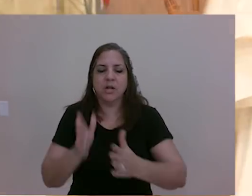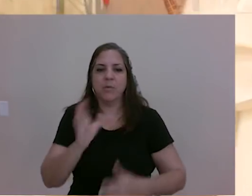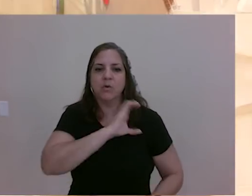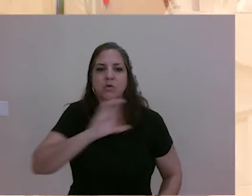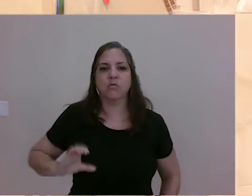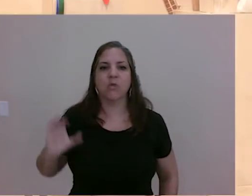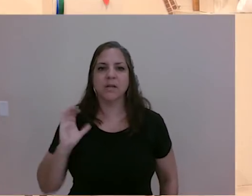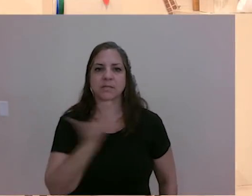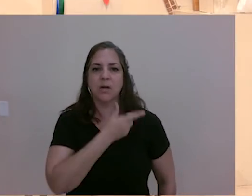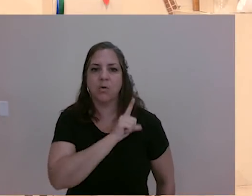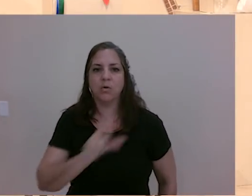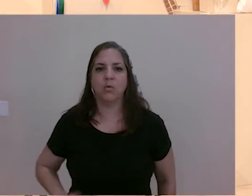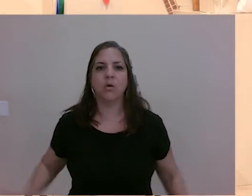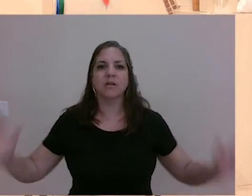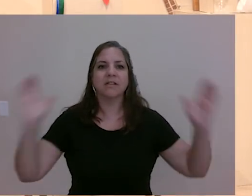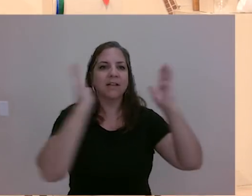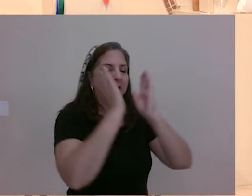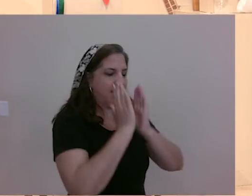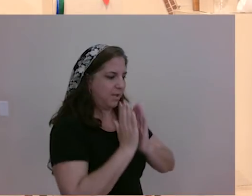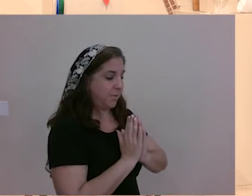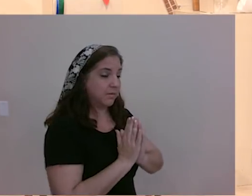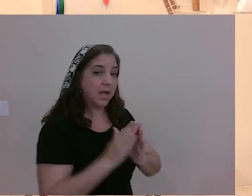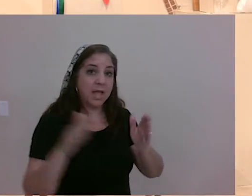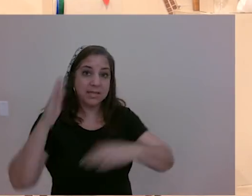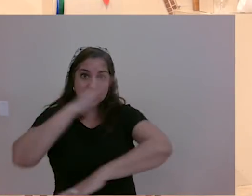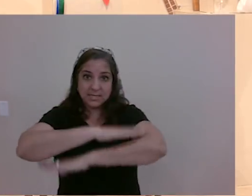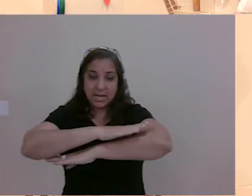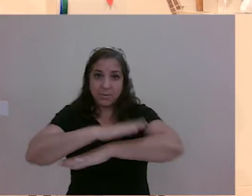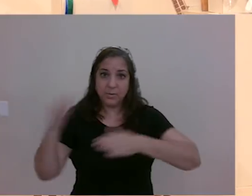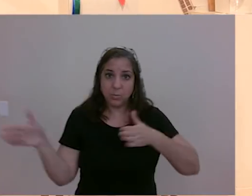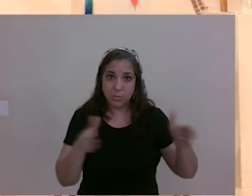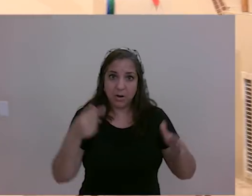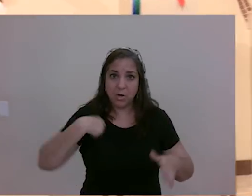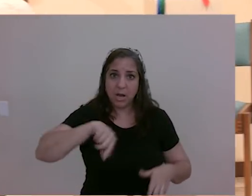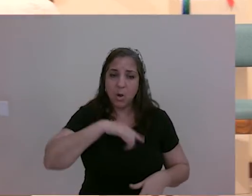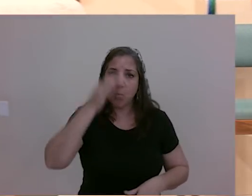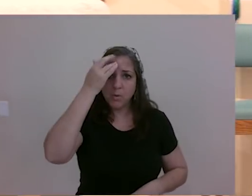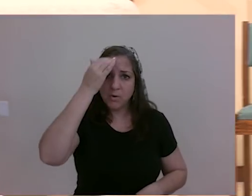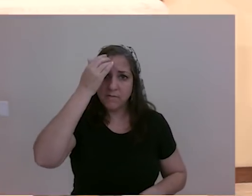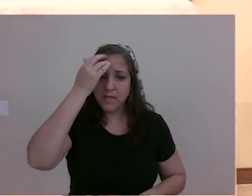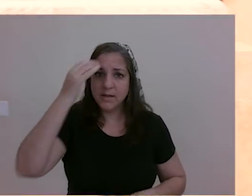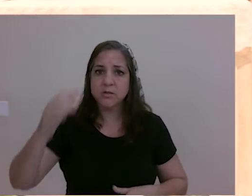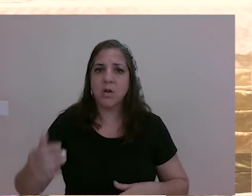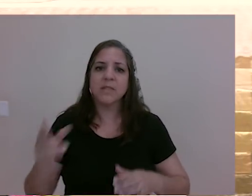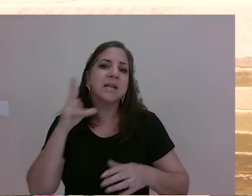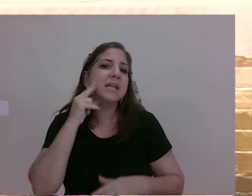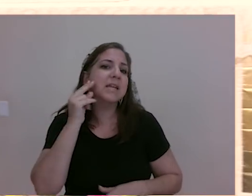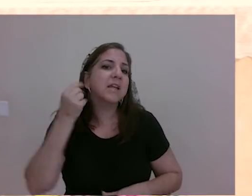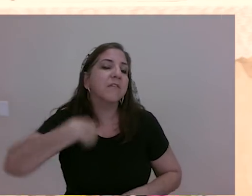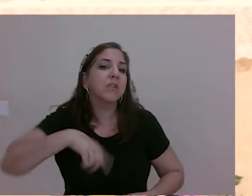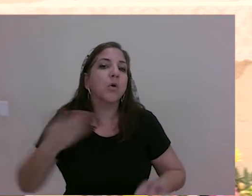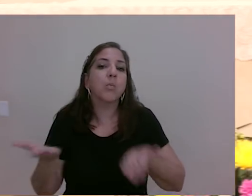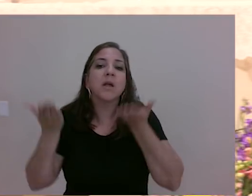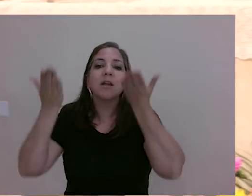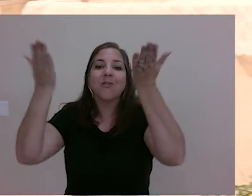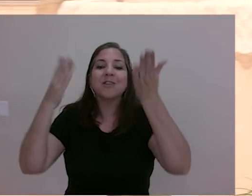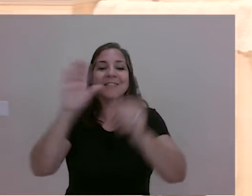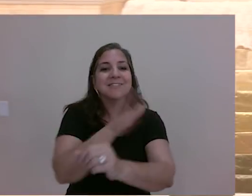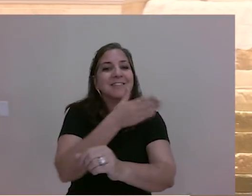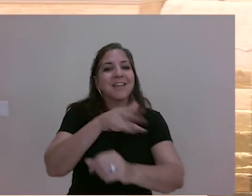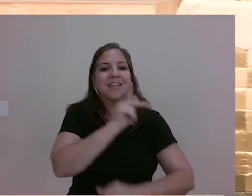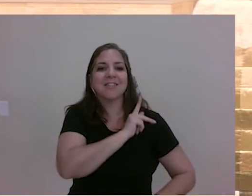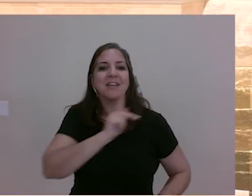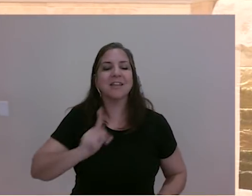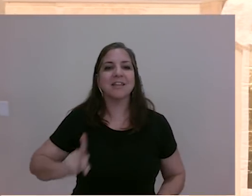As the table is prepared, and as we reflect on the gifts we offer to the Lord, let us sing, "The King of Love is my Shepherd is,